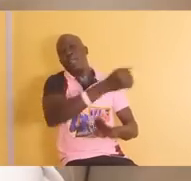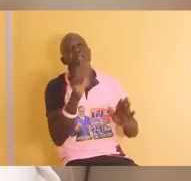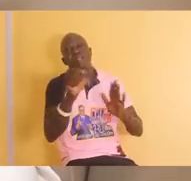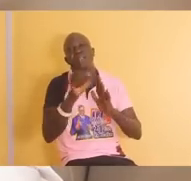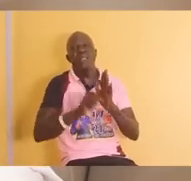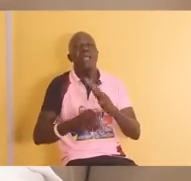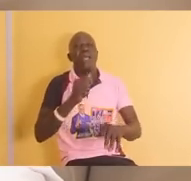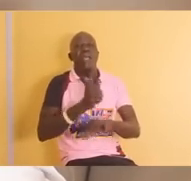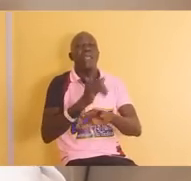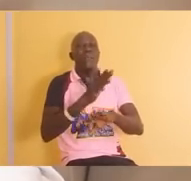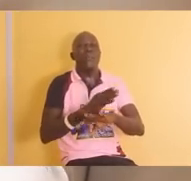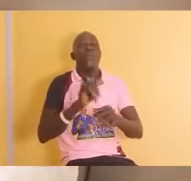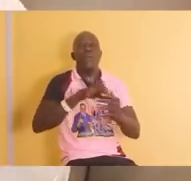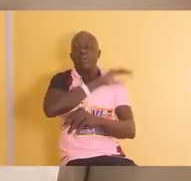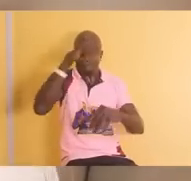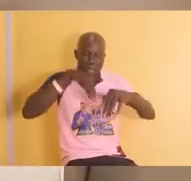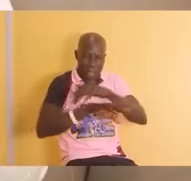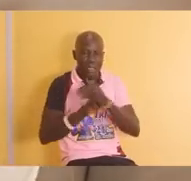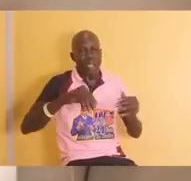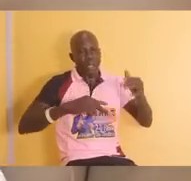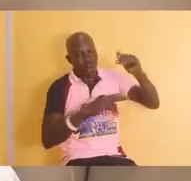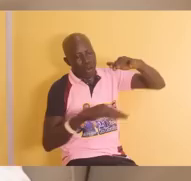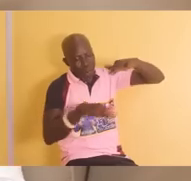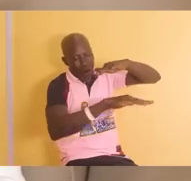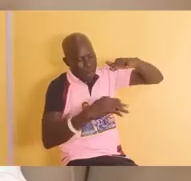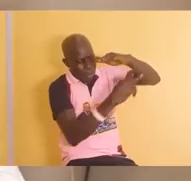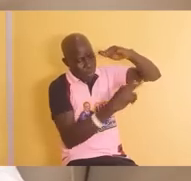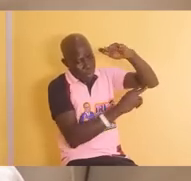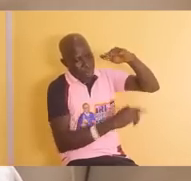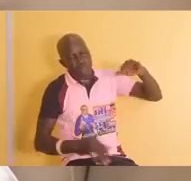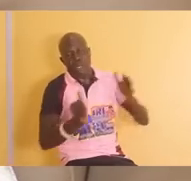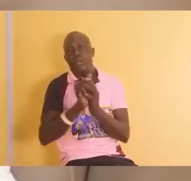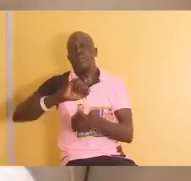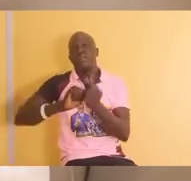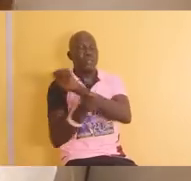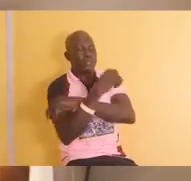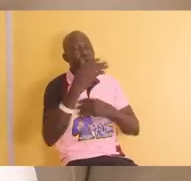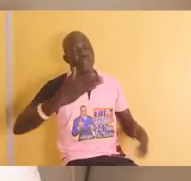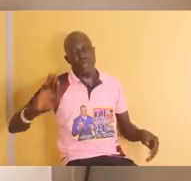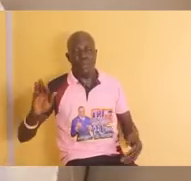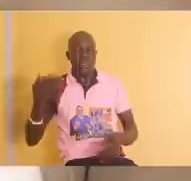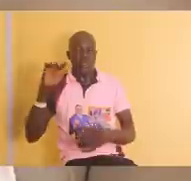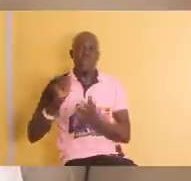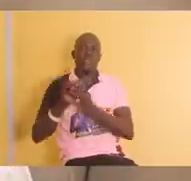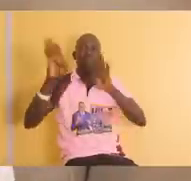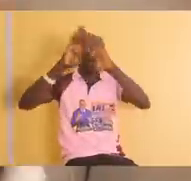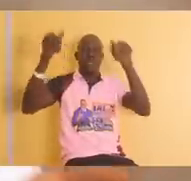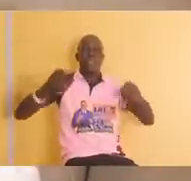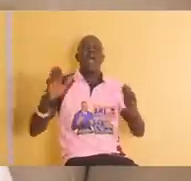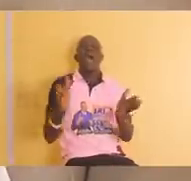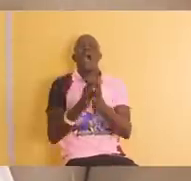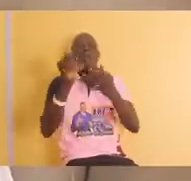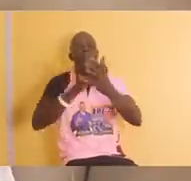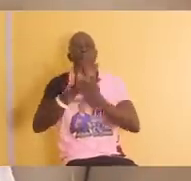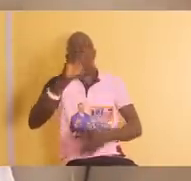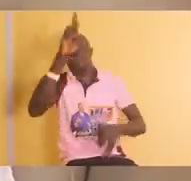be kuda to ba ti de interchange drive be 4 minutes what is somebody on what way e duro sibe e pe se mi o